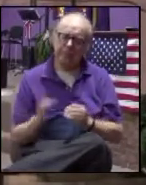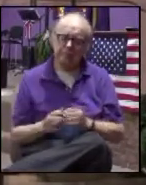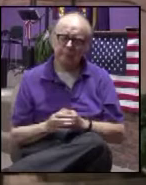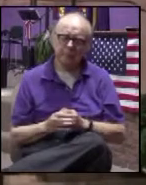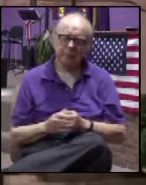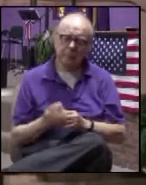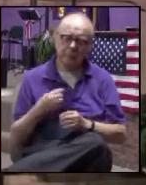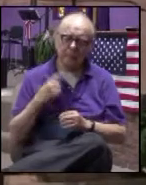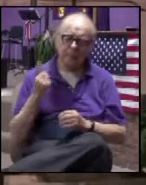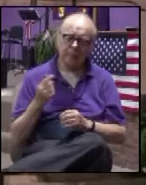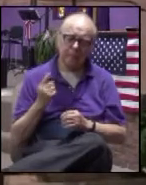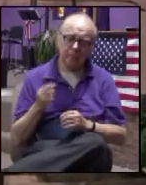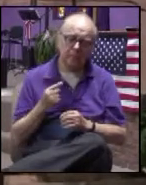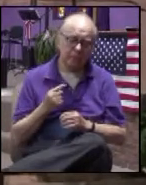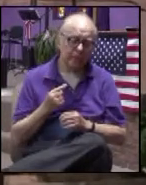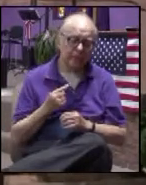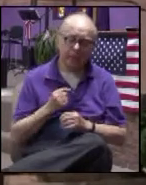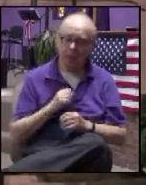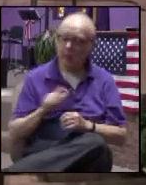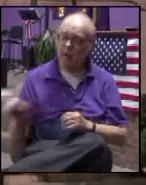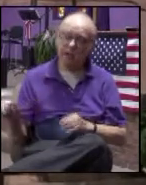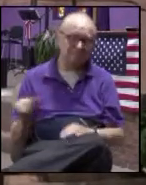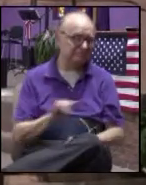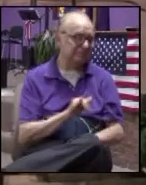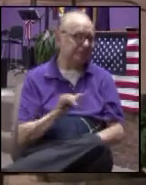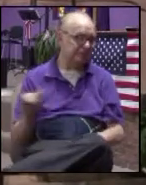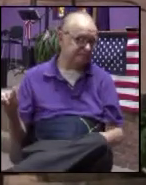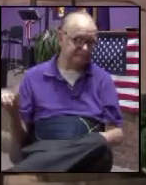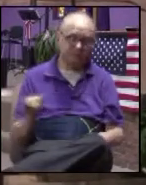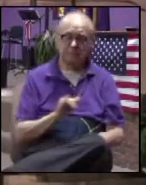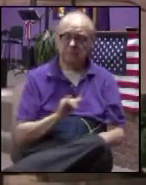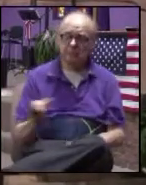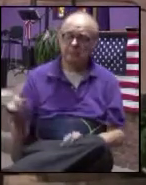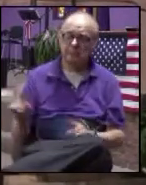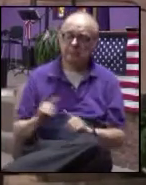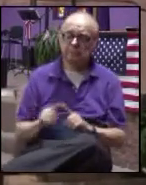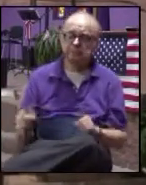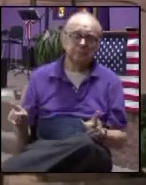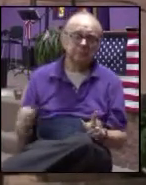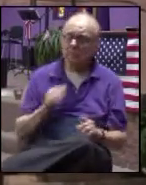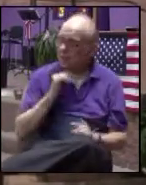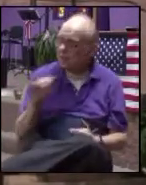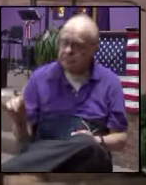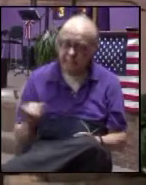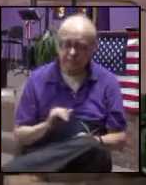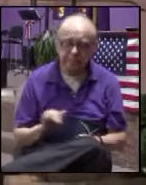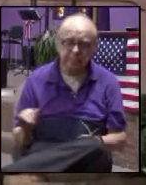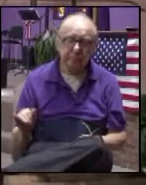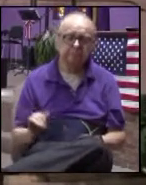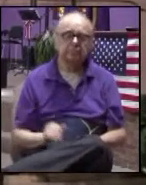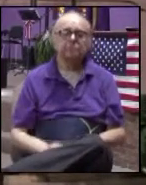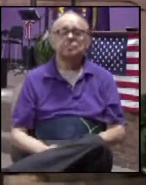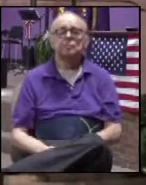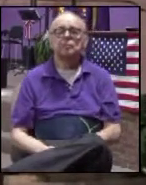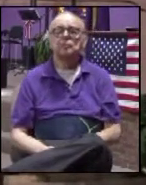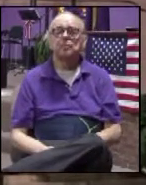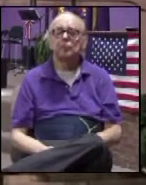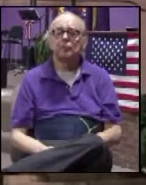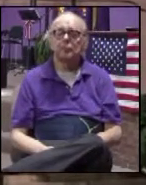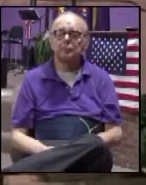I thought it was just all the same. But evidently, it's not all of the same.